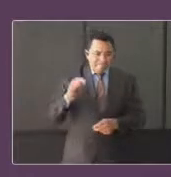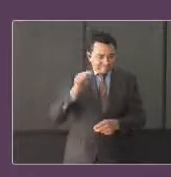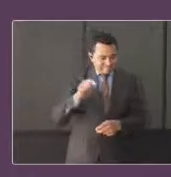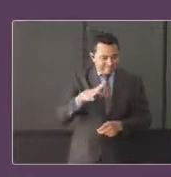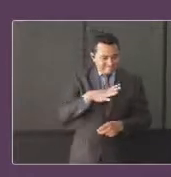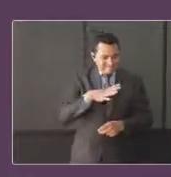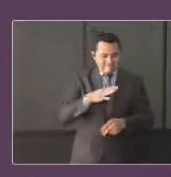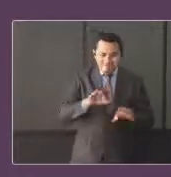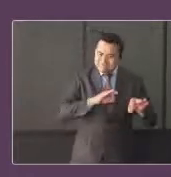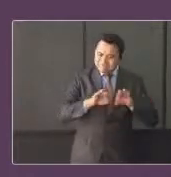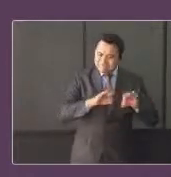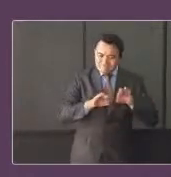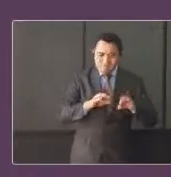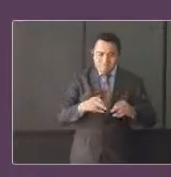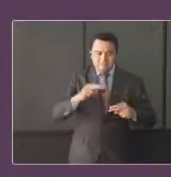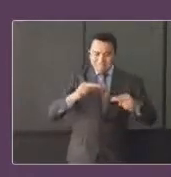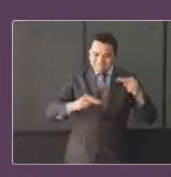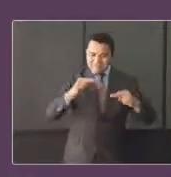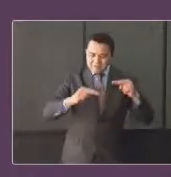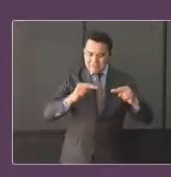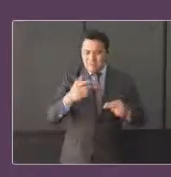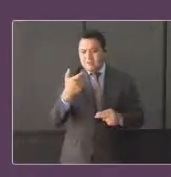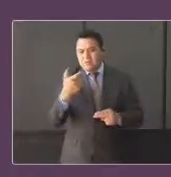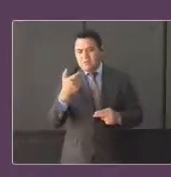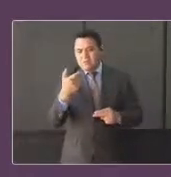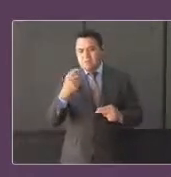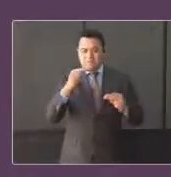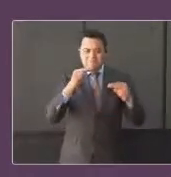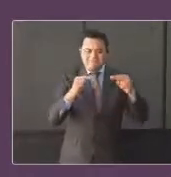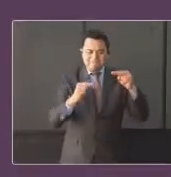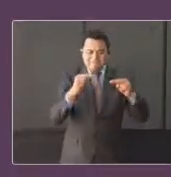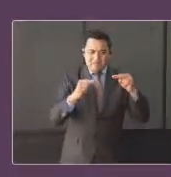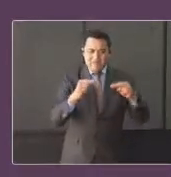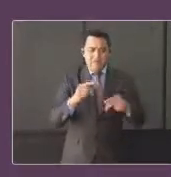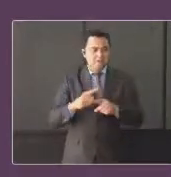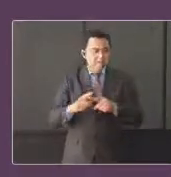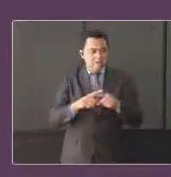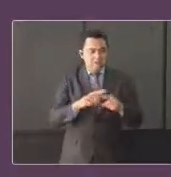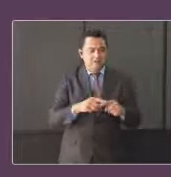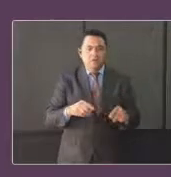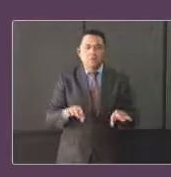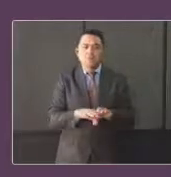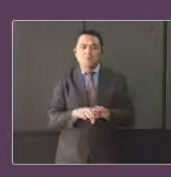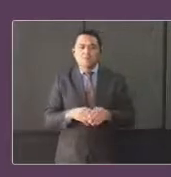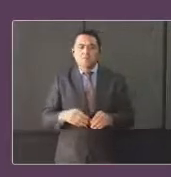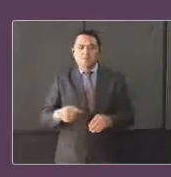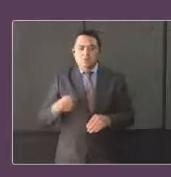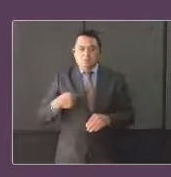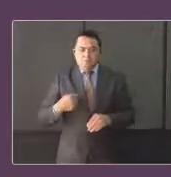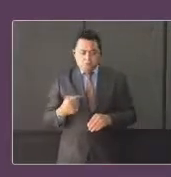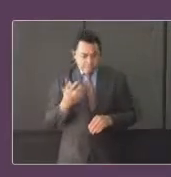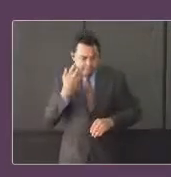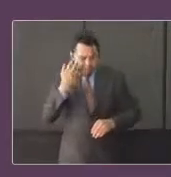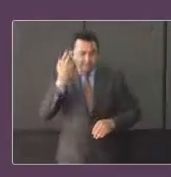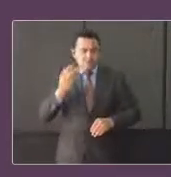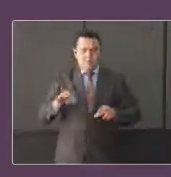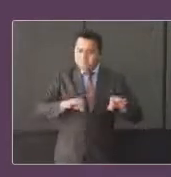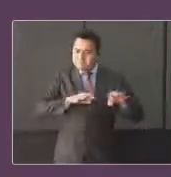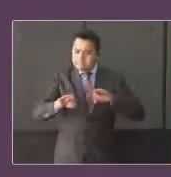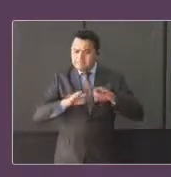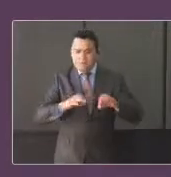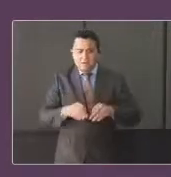huge challenge there of employment regarding the economic development, trying to find formulas